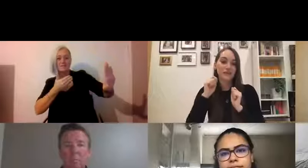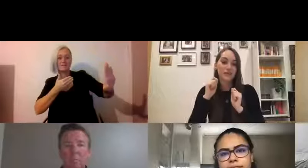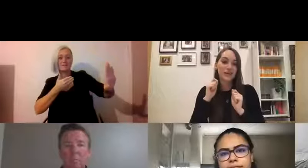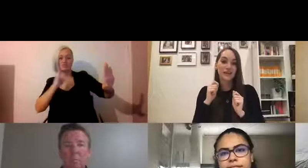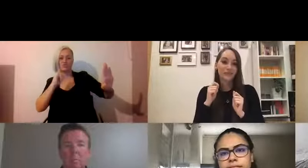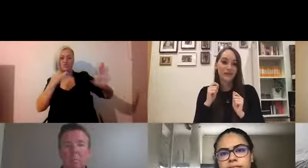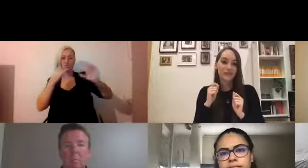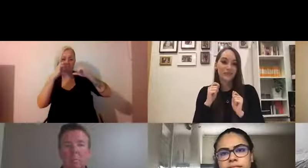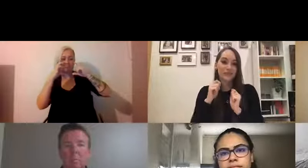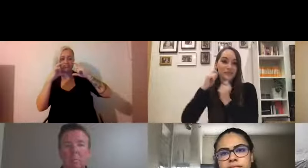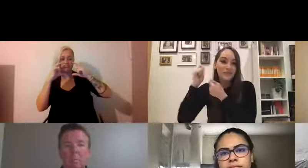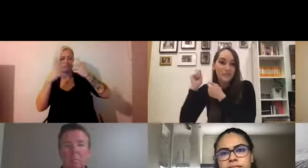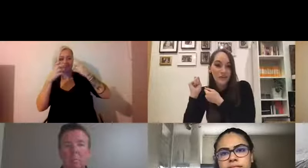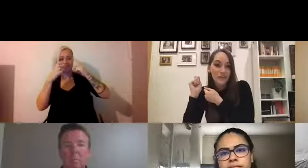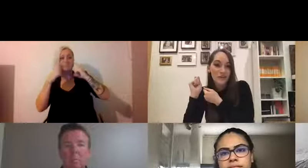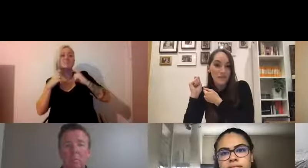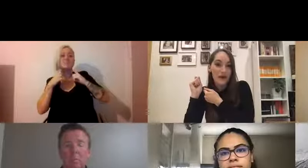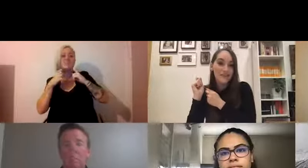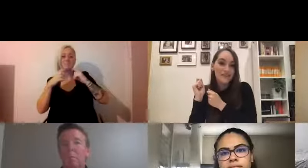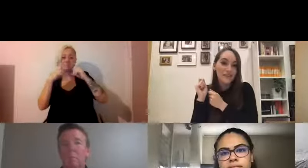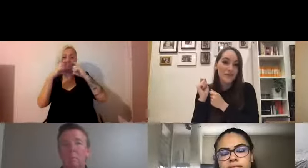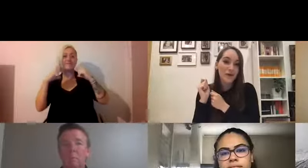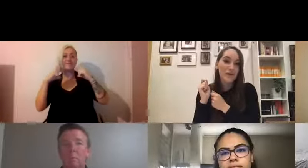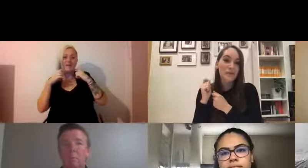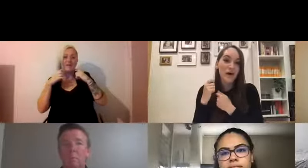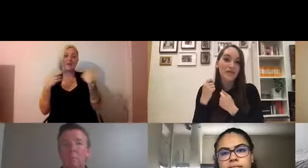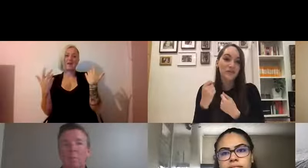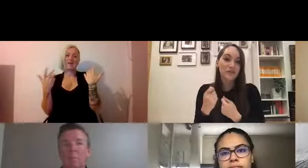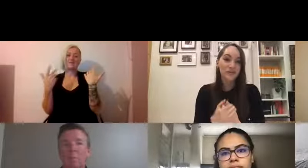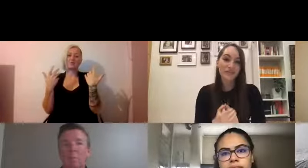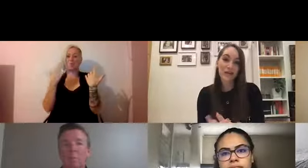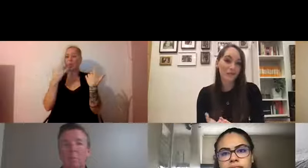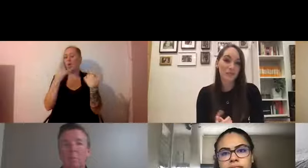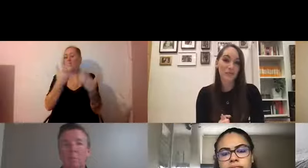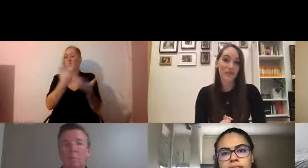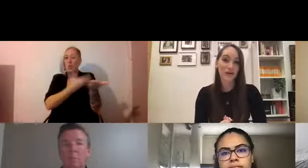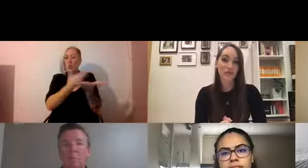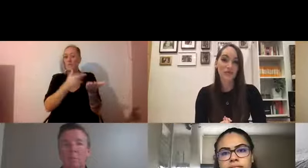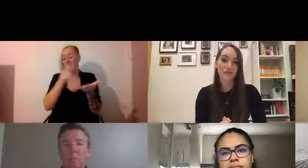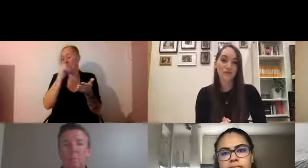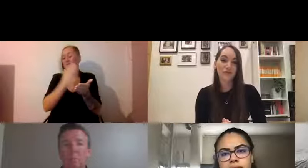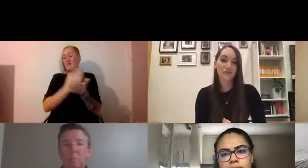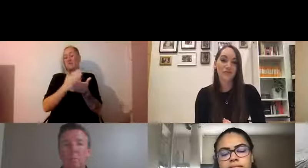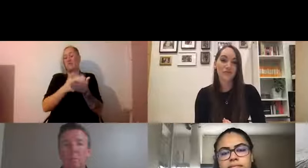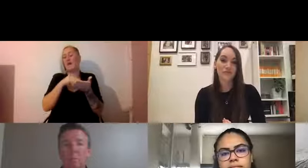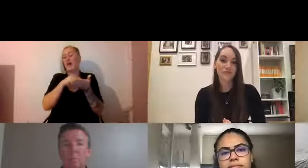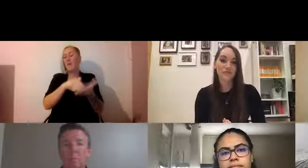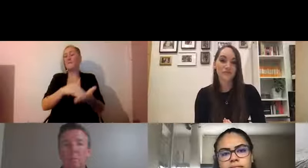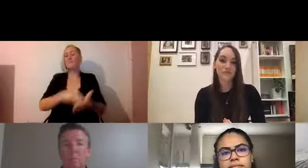of, moving your mask, I suppose, while you're addressing them, that could be really helpful.